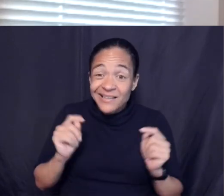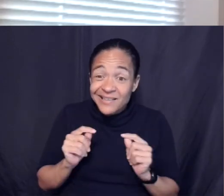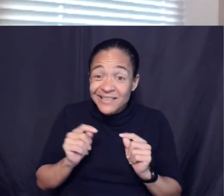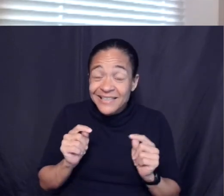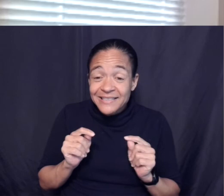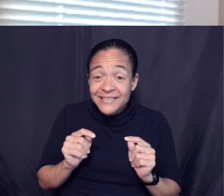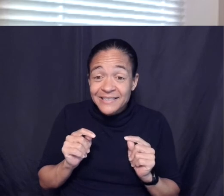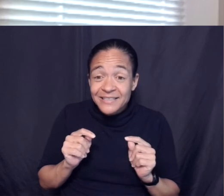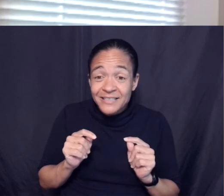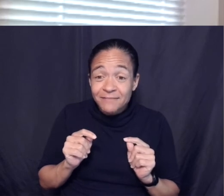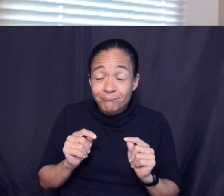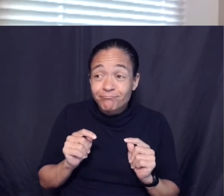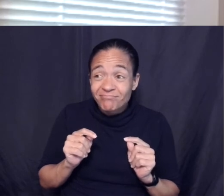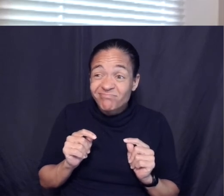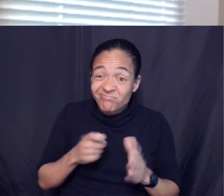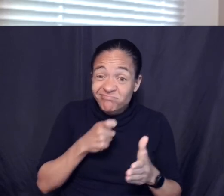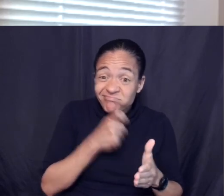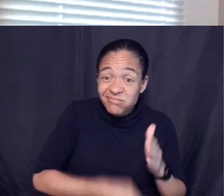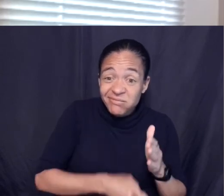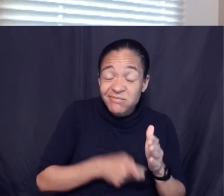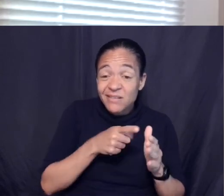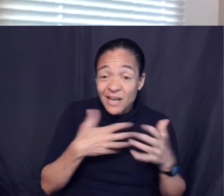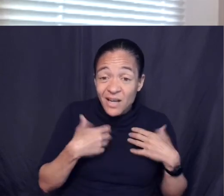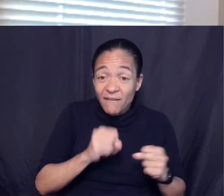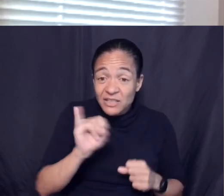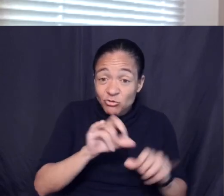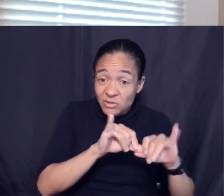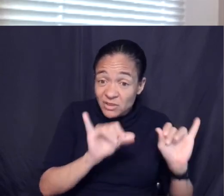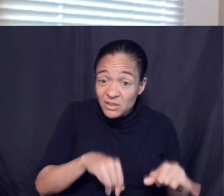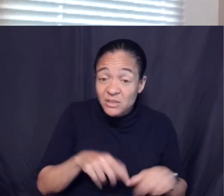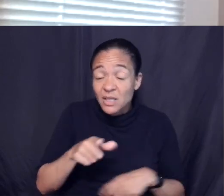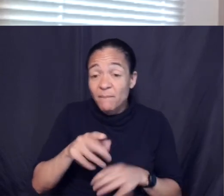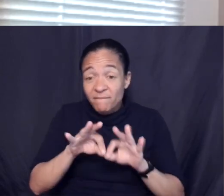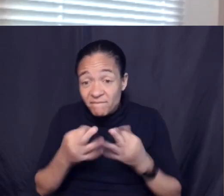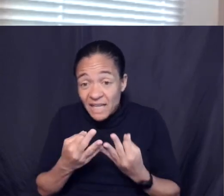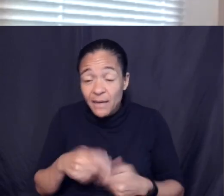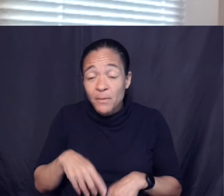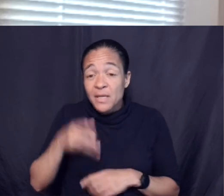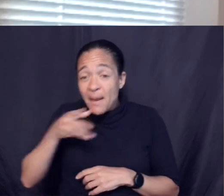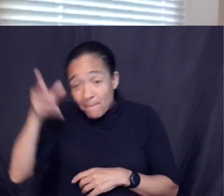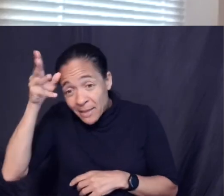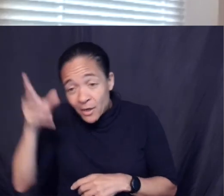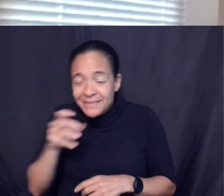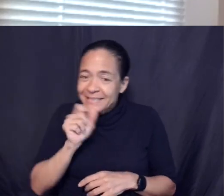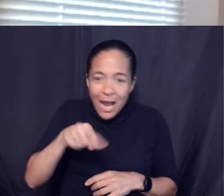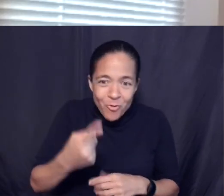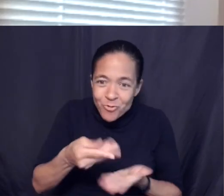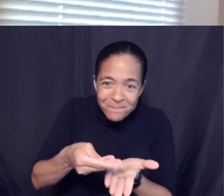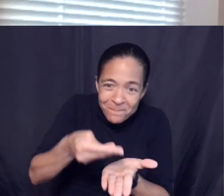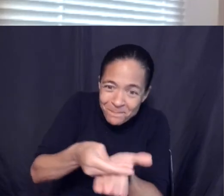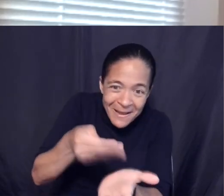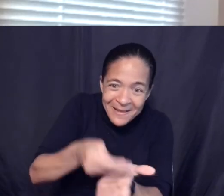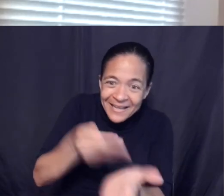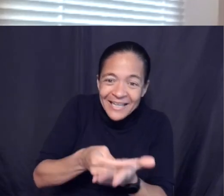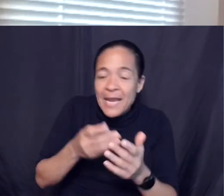that costs a lot for the healthcare system, for families, for parents, and it's not just dollars. It's